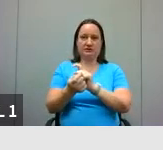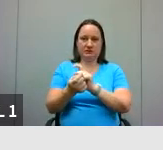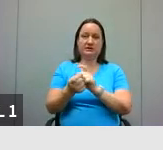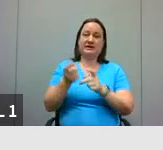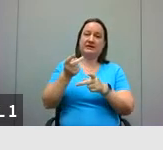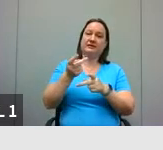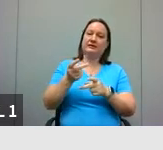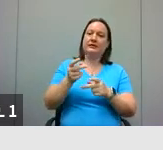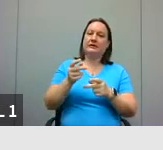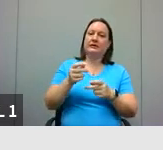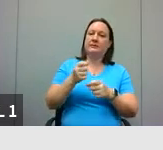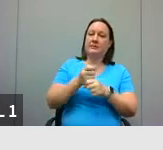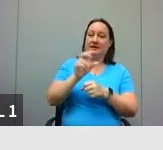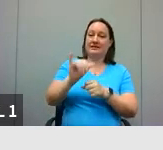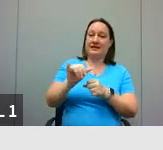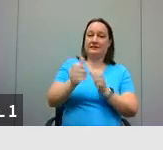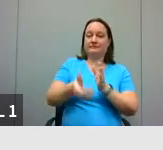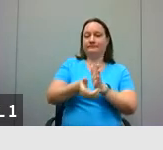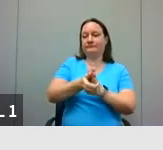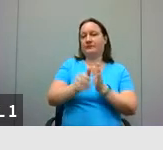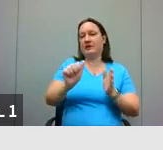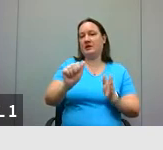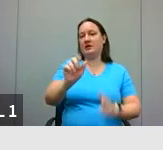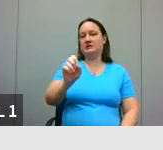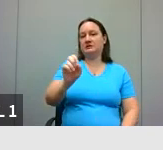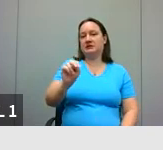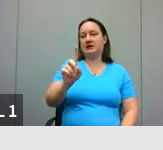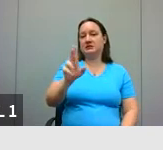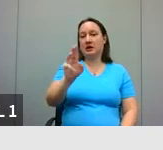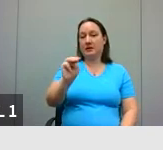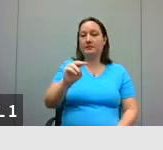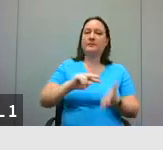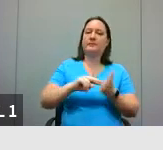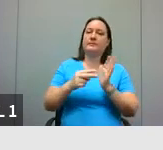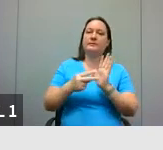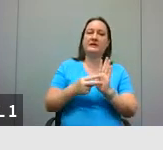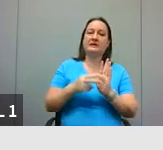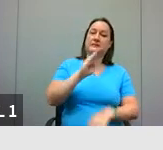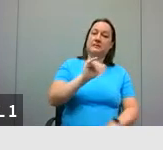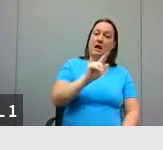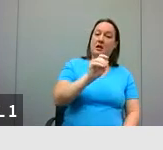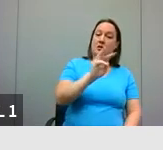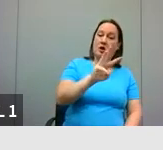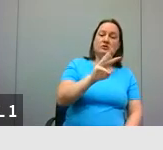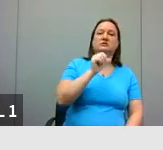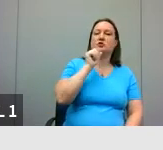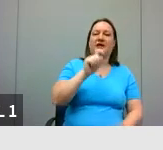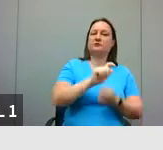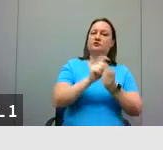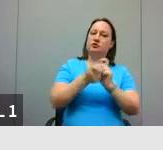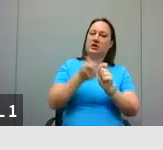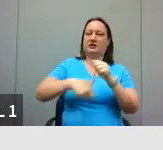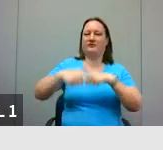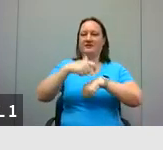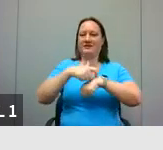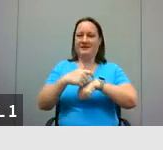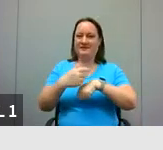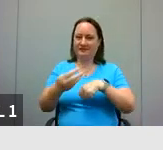does allow you to not change the bylaws every time. So the more things that you can have as